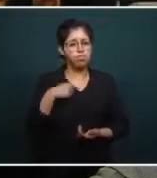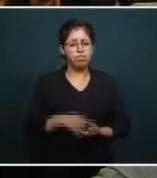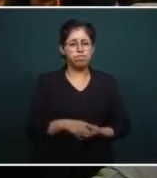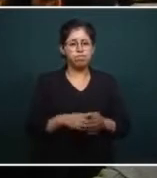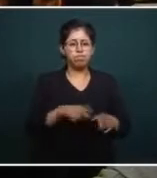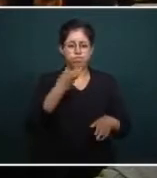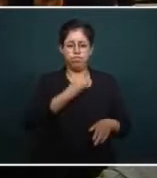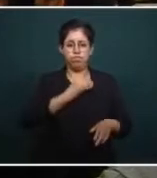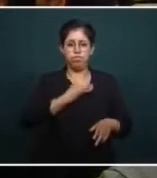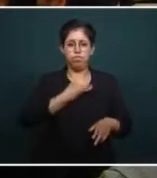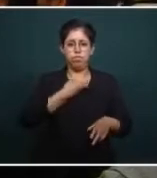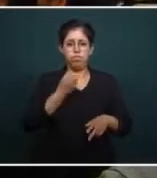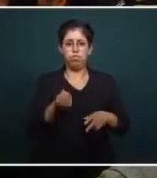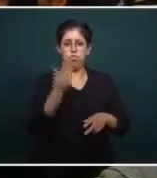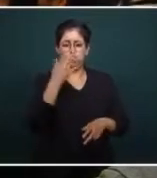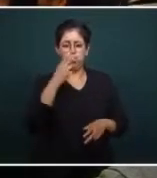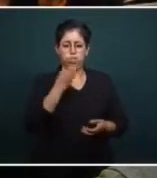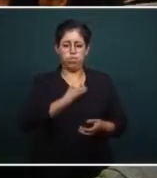the medals.